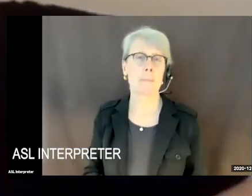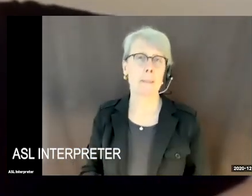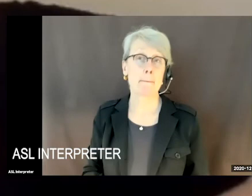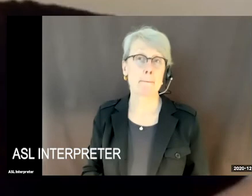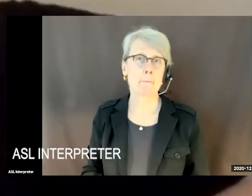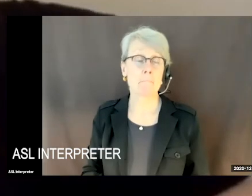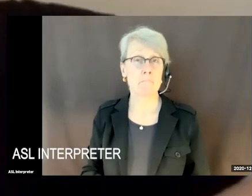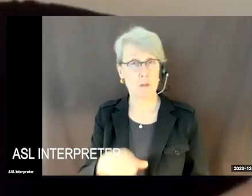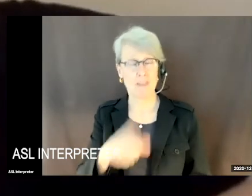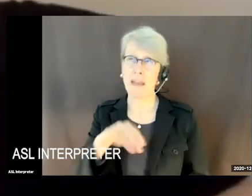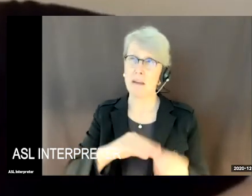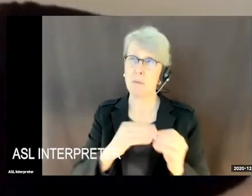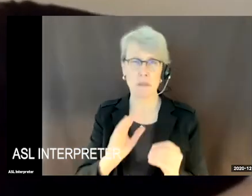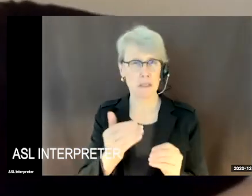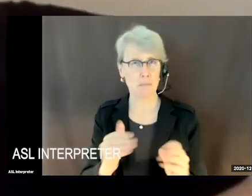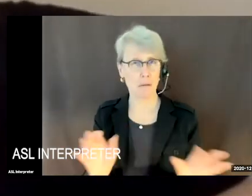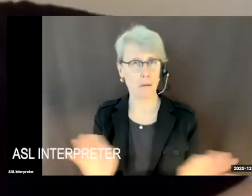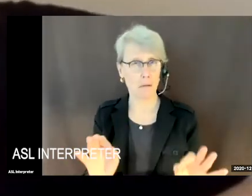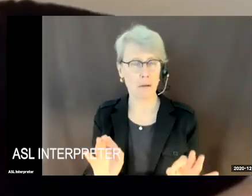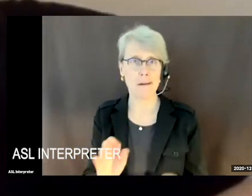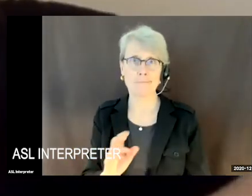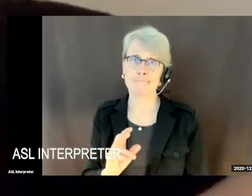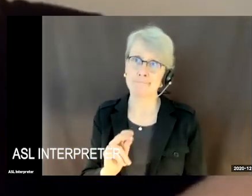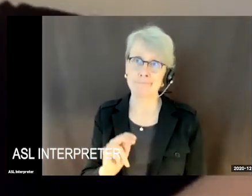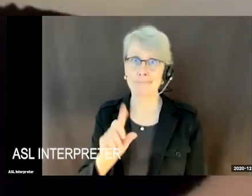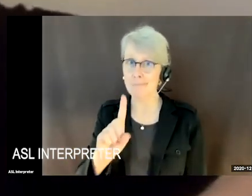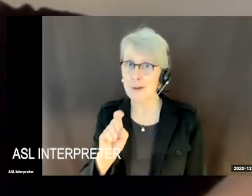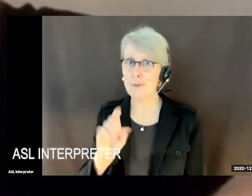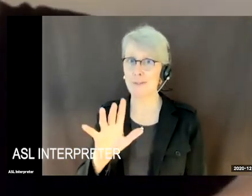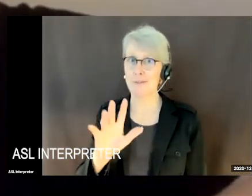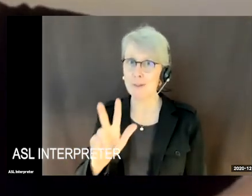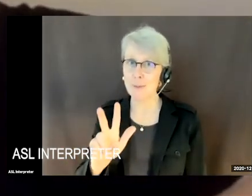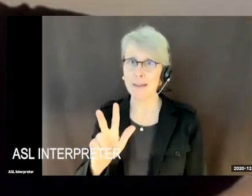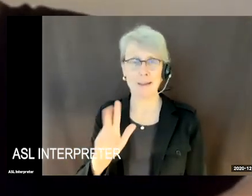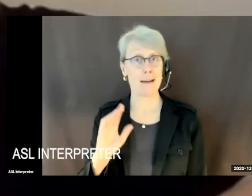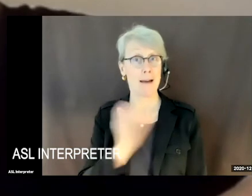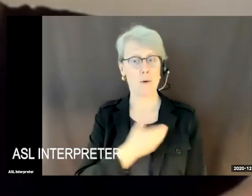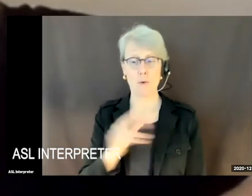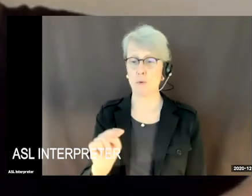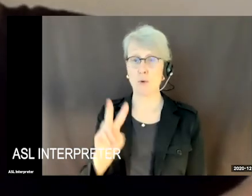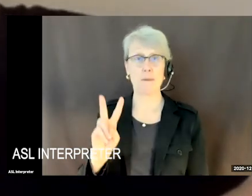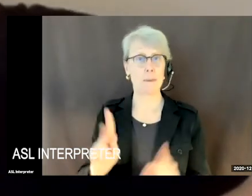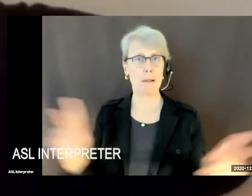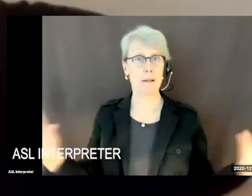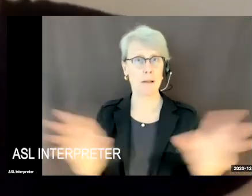of 153 cases. Now, I know this might not seem like a lot to you,